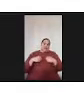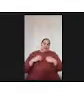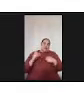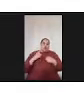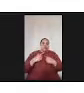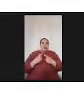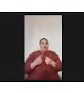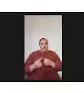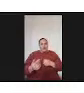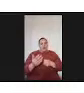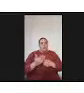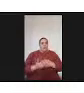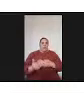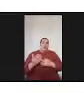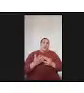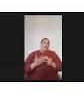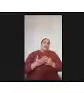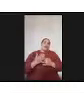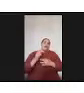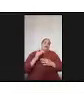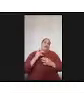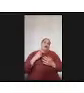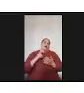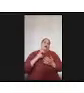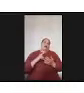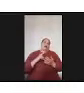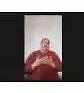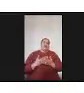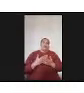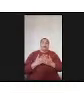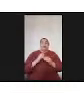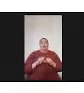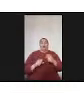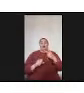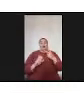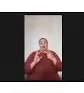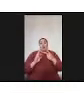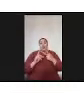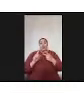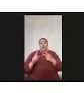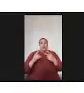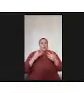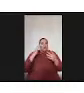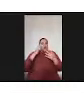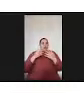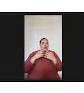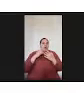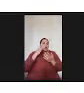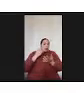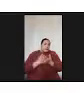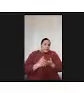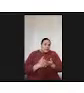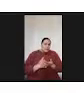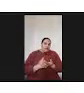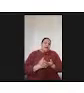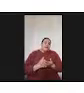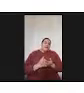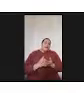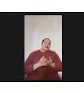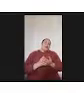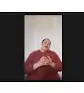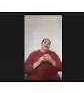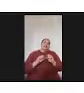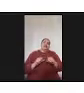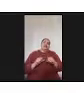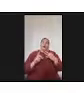and viability. Stage two would be your concept. And stage three, you